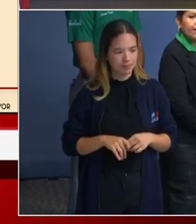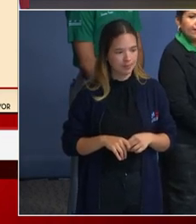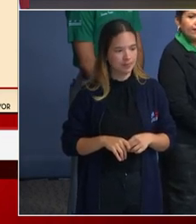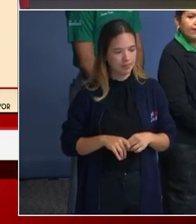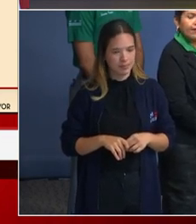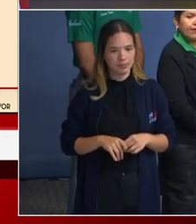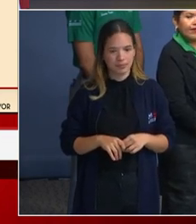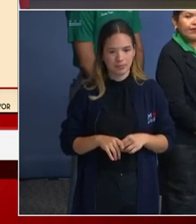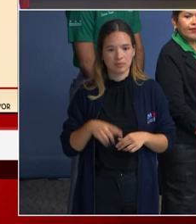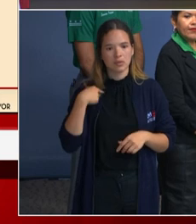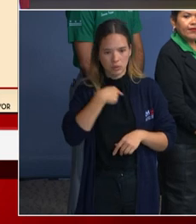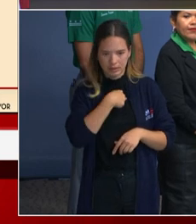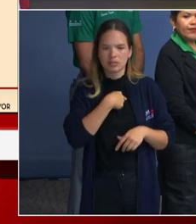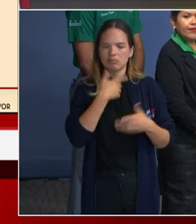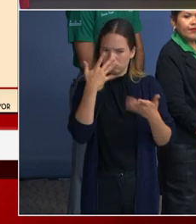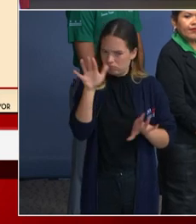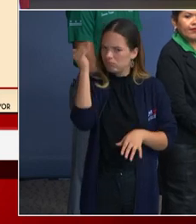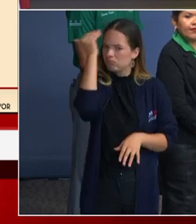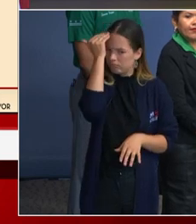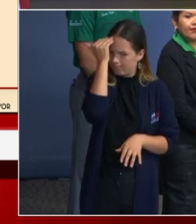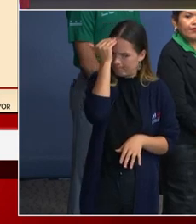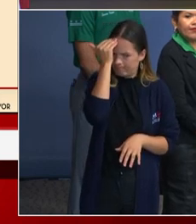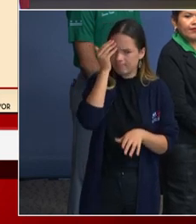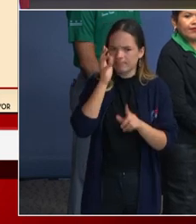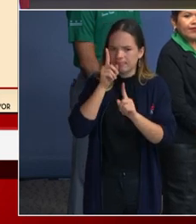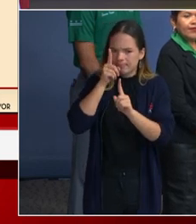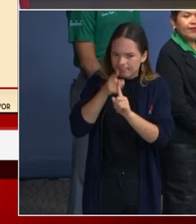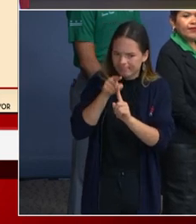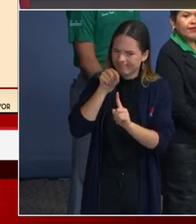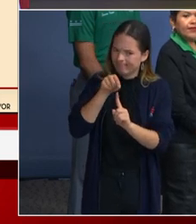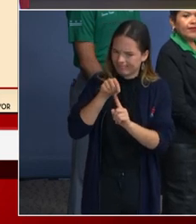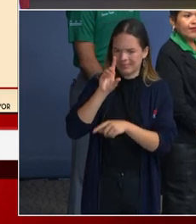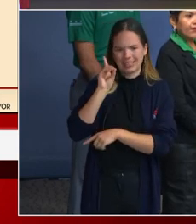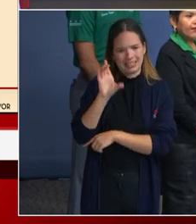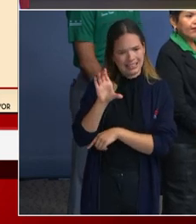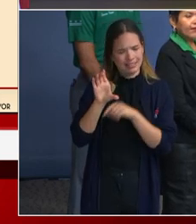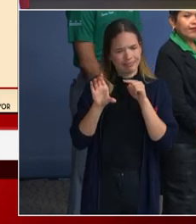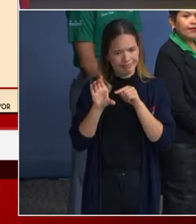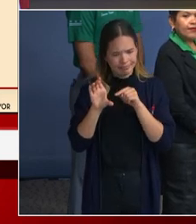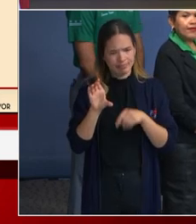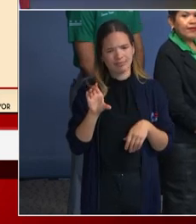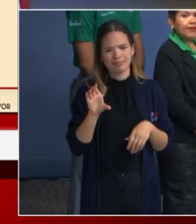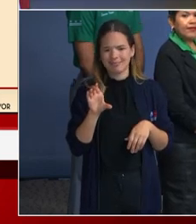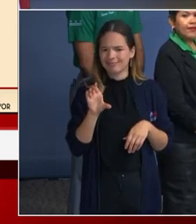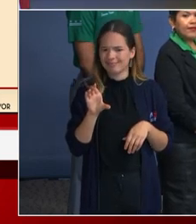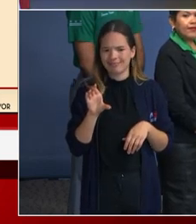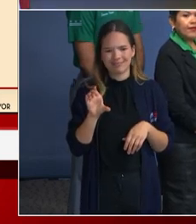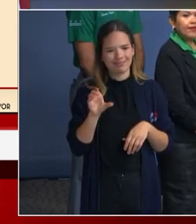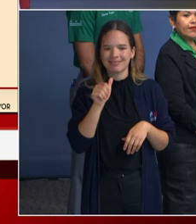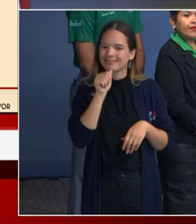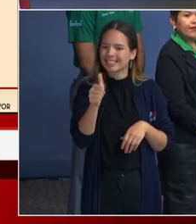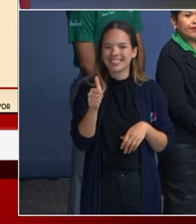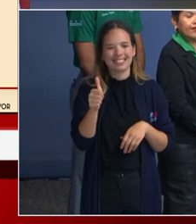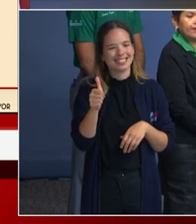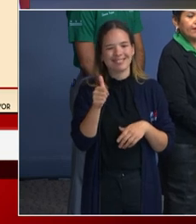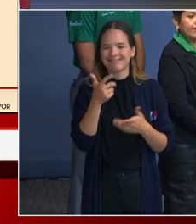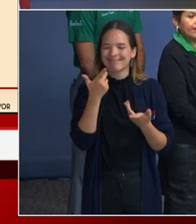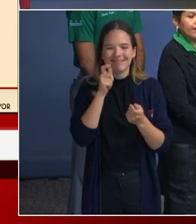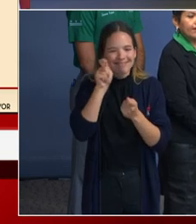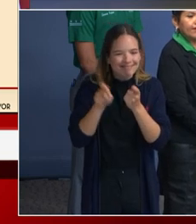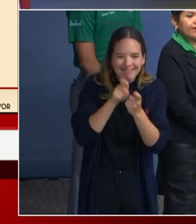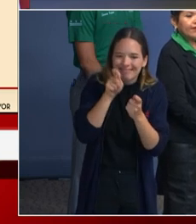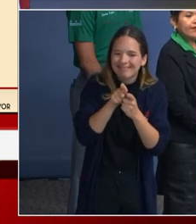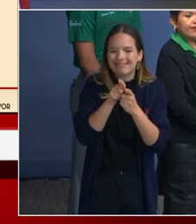know that they are targeting Washington, D.C., not because of any particular